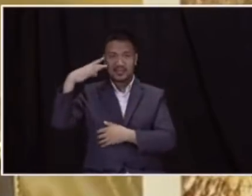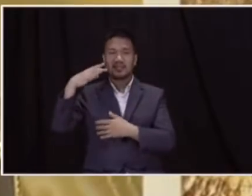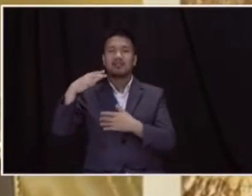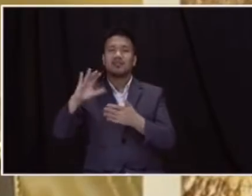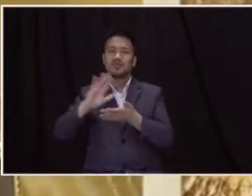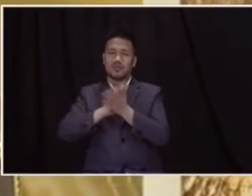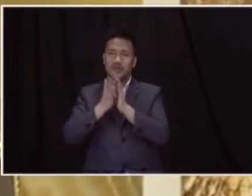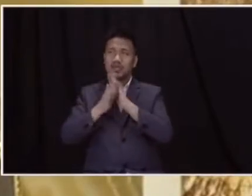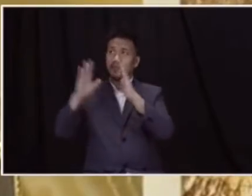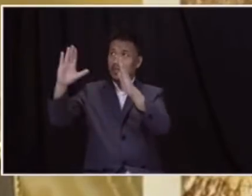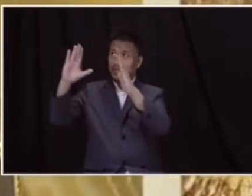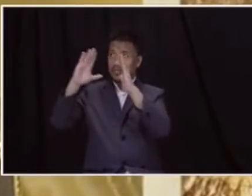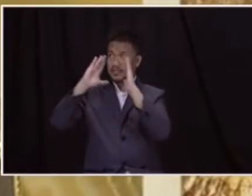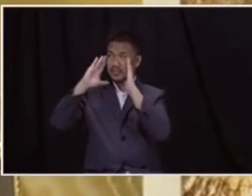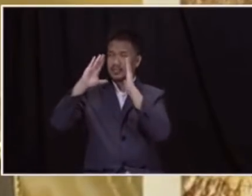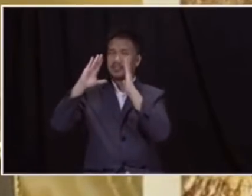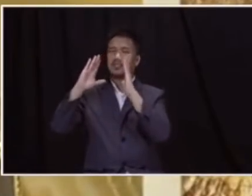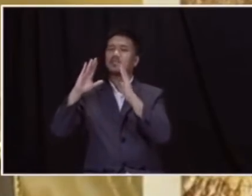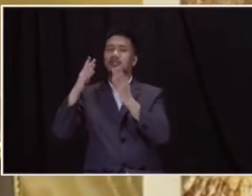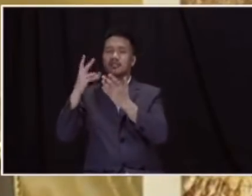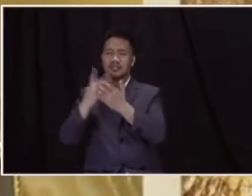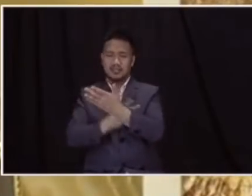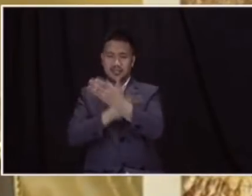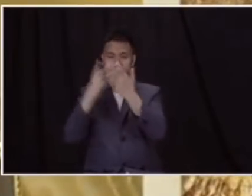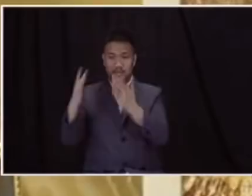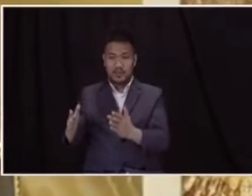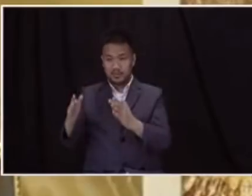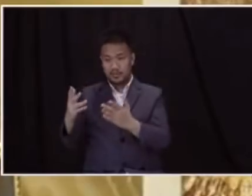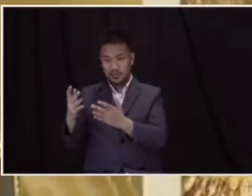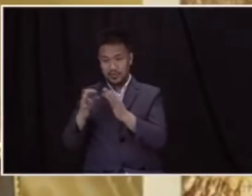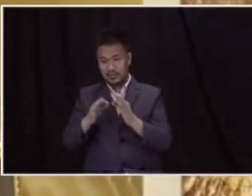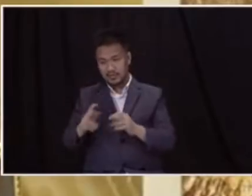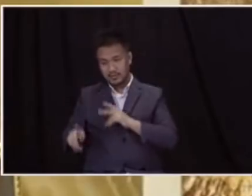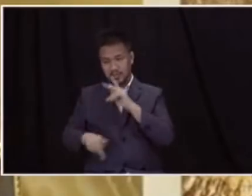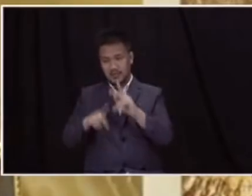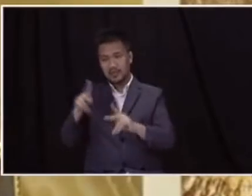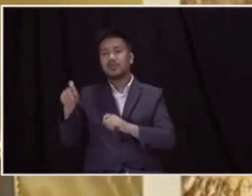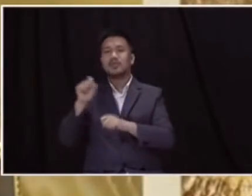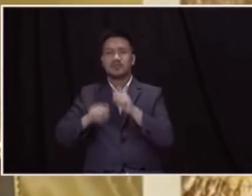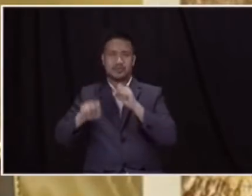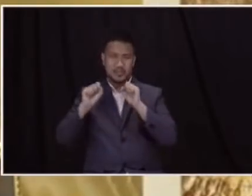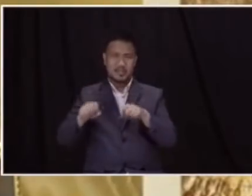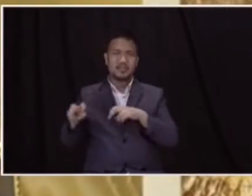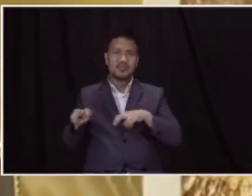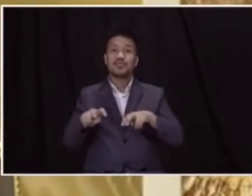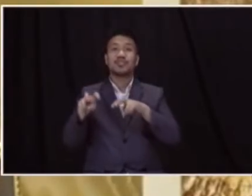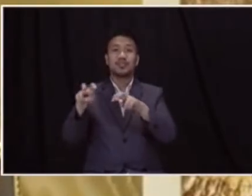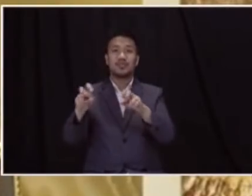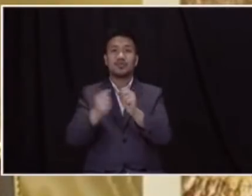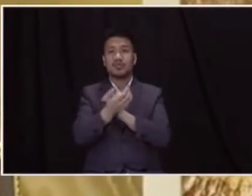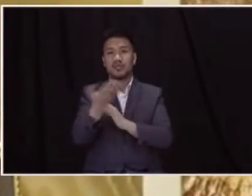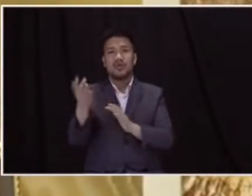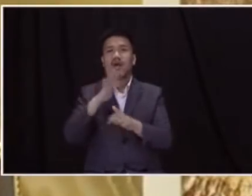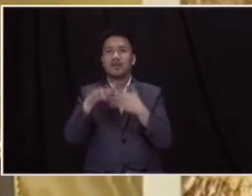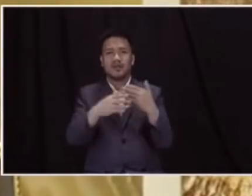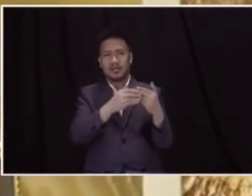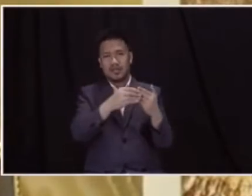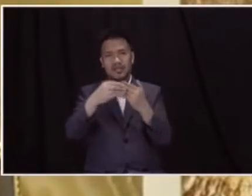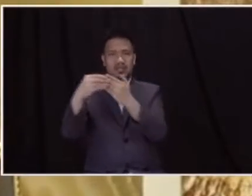a listening shepherd to his flock, so that I can journey with you and lead you all back to